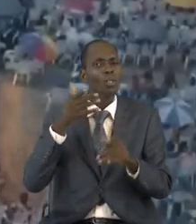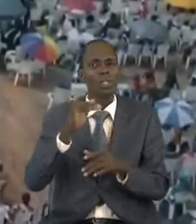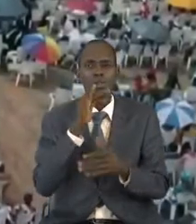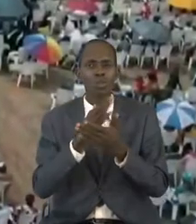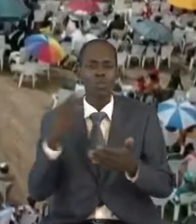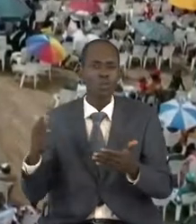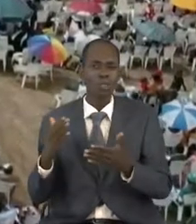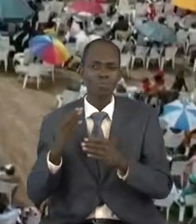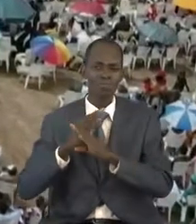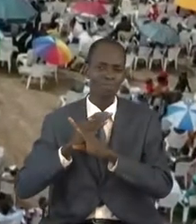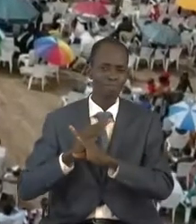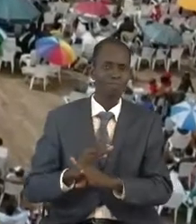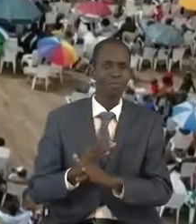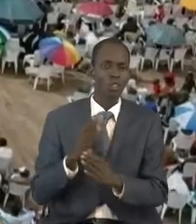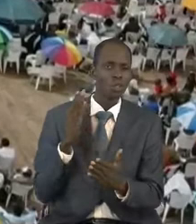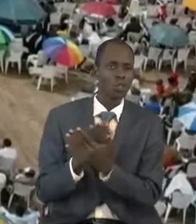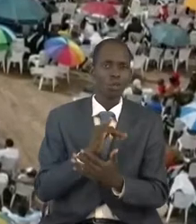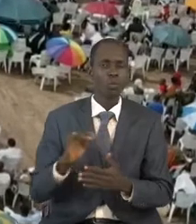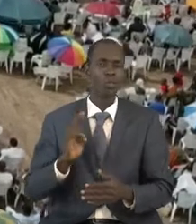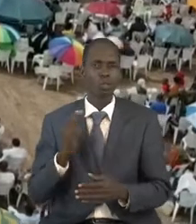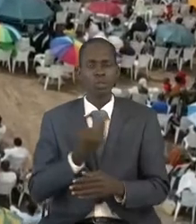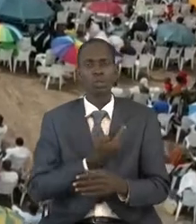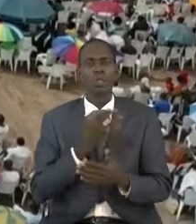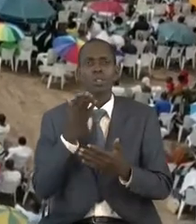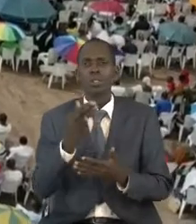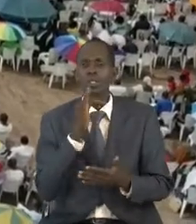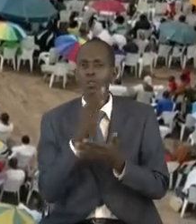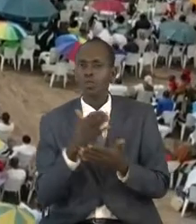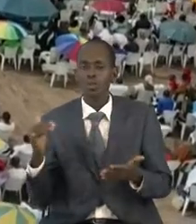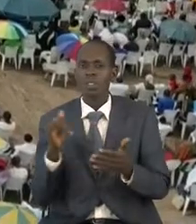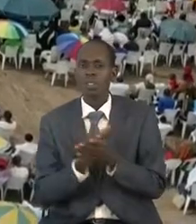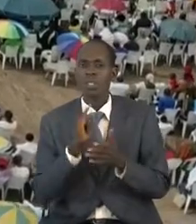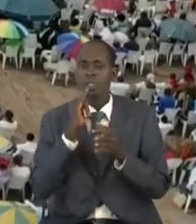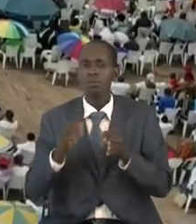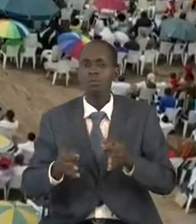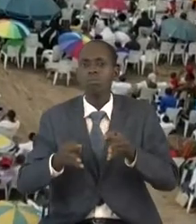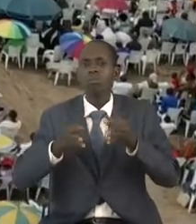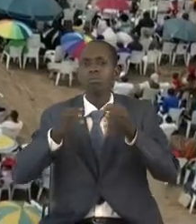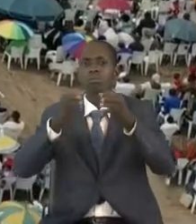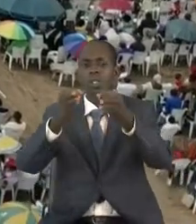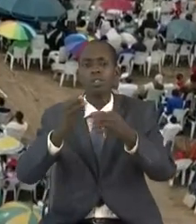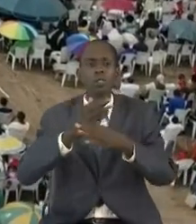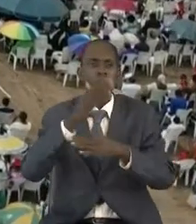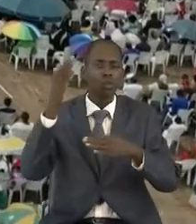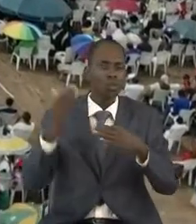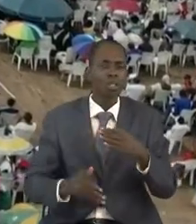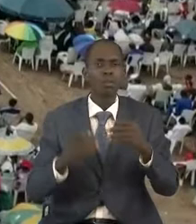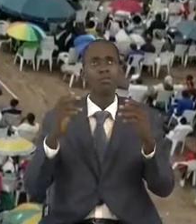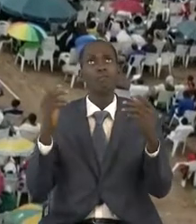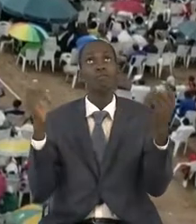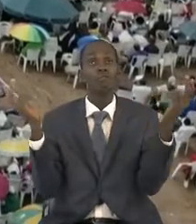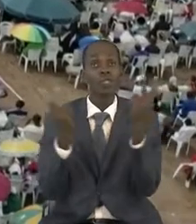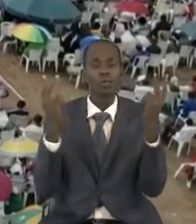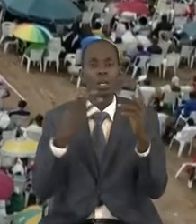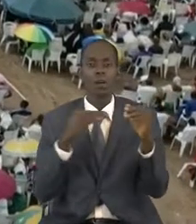is pulling us back. There's something that is delaying total victory and full dominion in our lives.